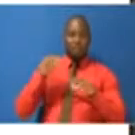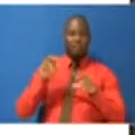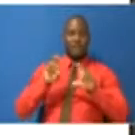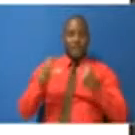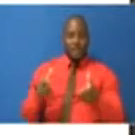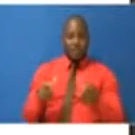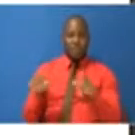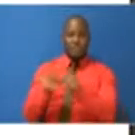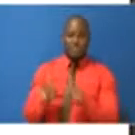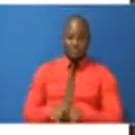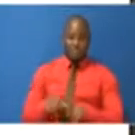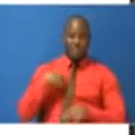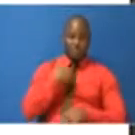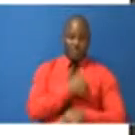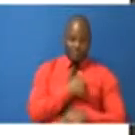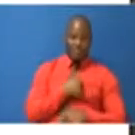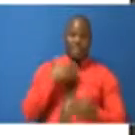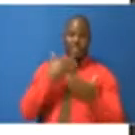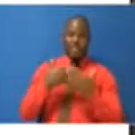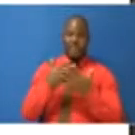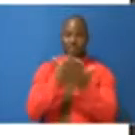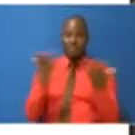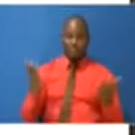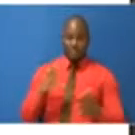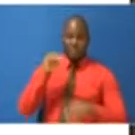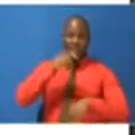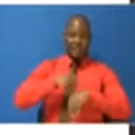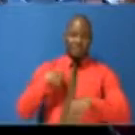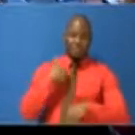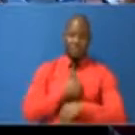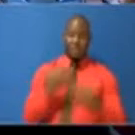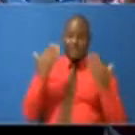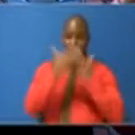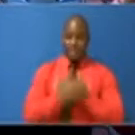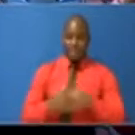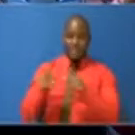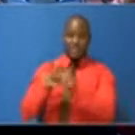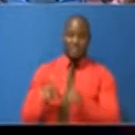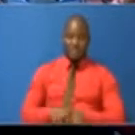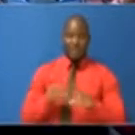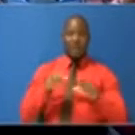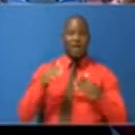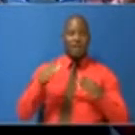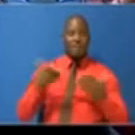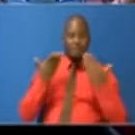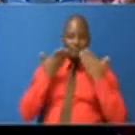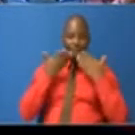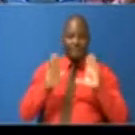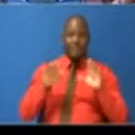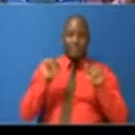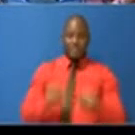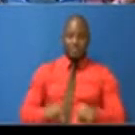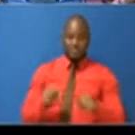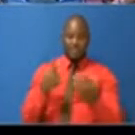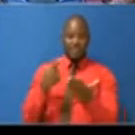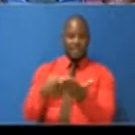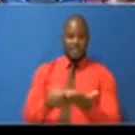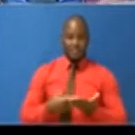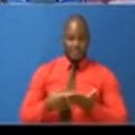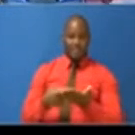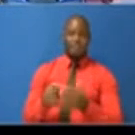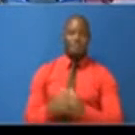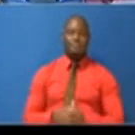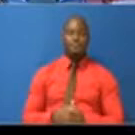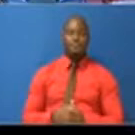stations so we really do appreciate you creating time for us tonight and of course that is how we wrap this debate